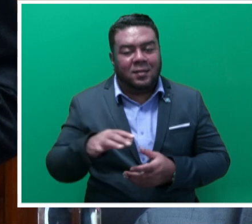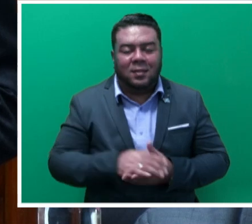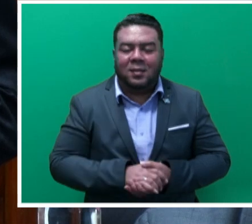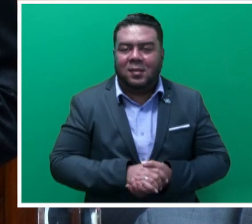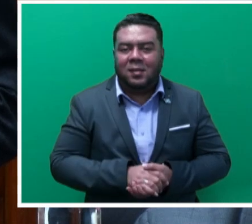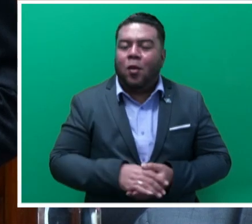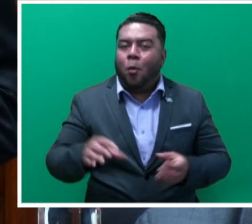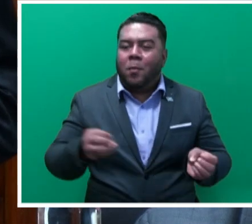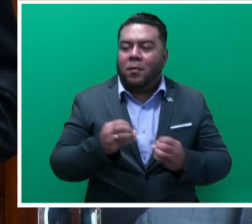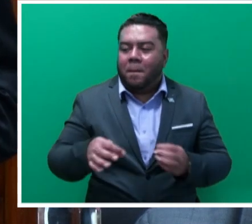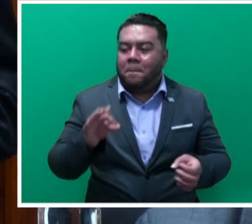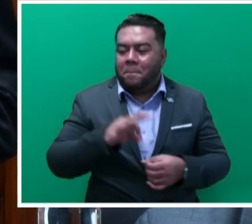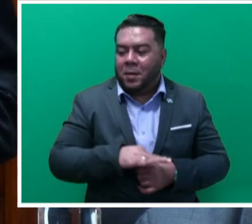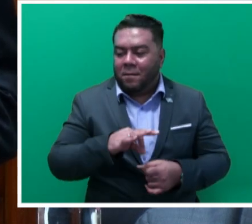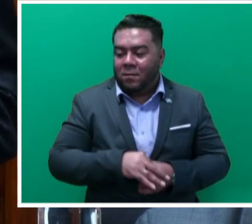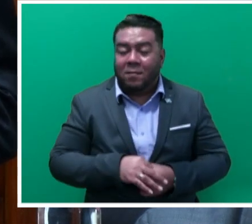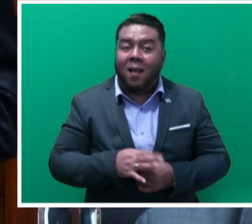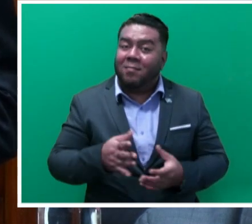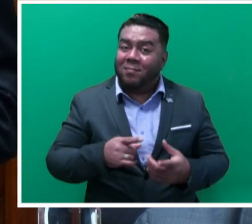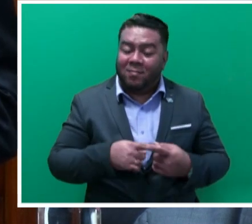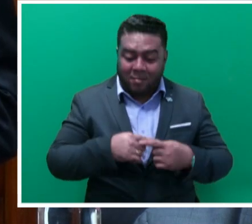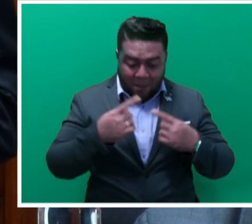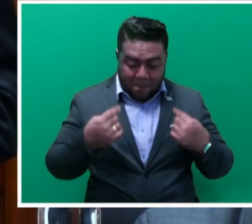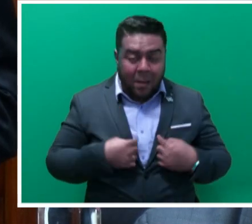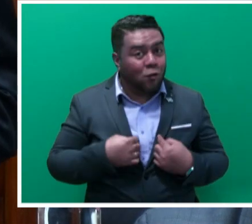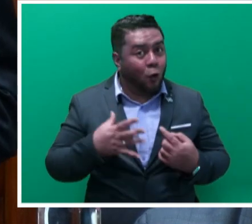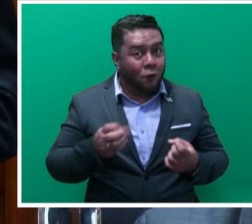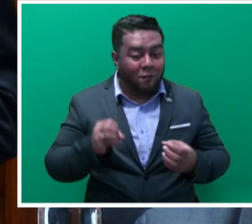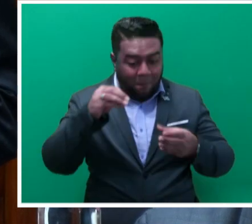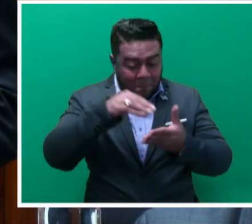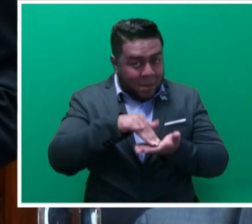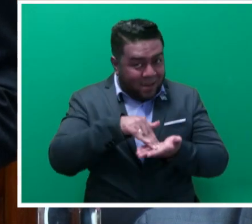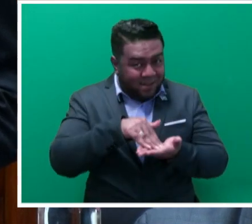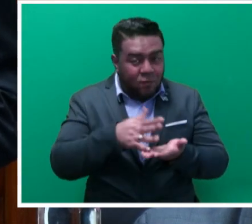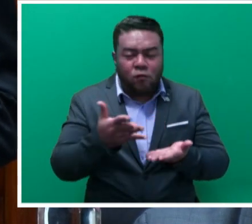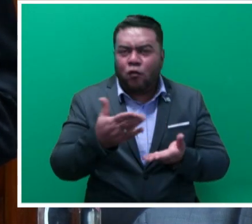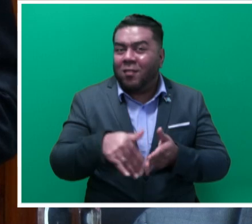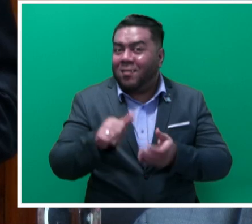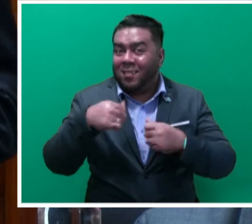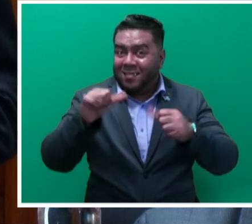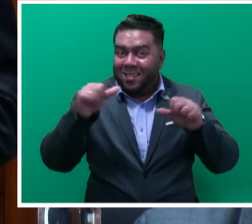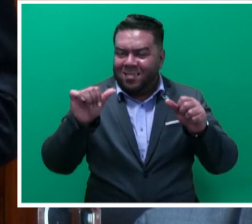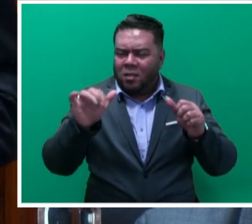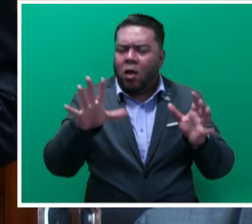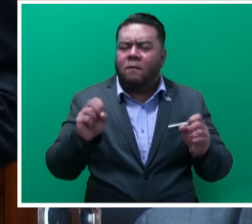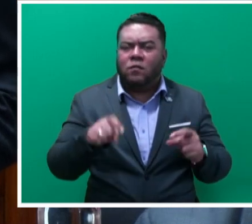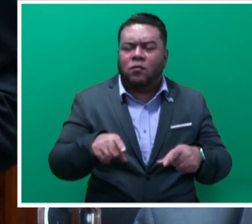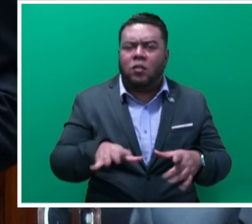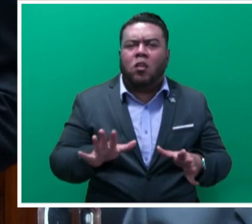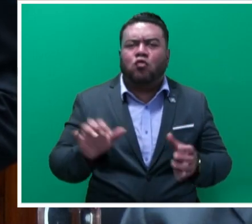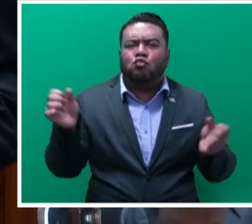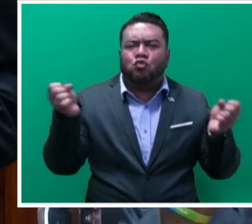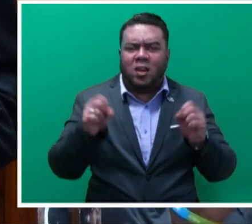operational benefits. At the heart of the Fiji Aviation Academy's success lies a meticulously crafted